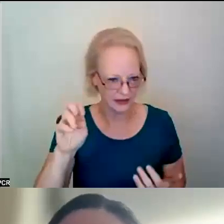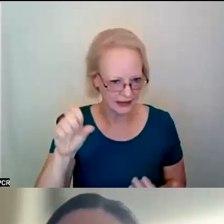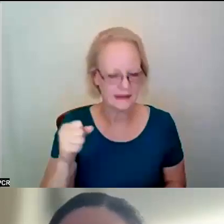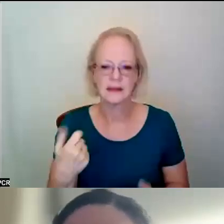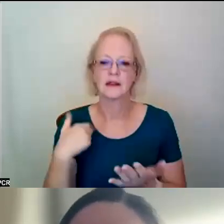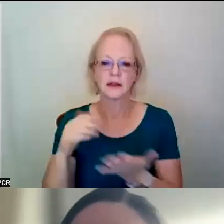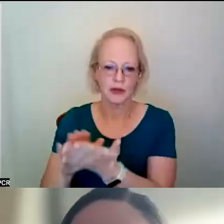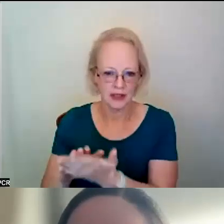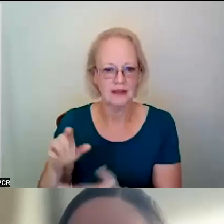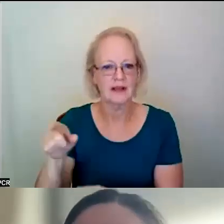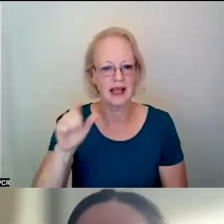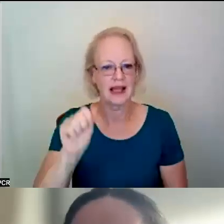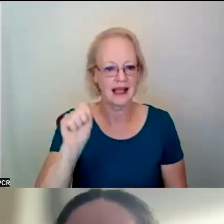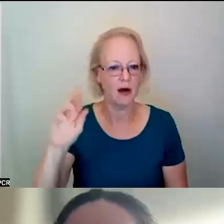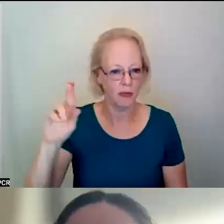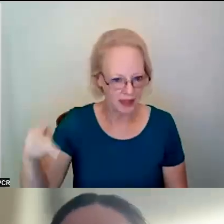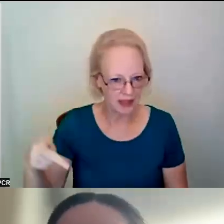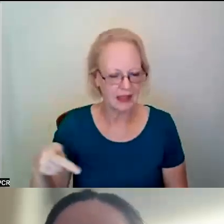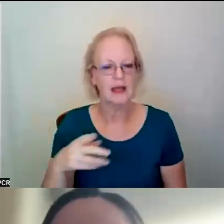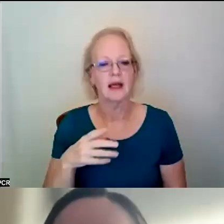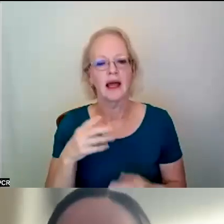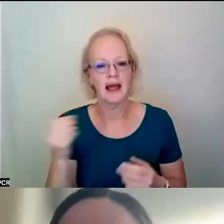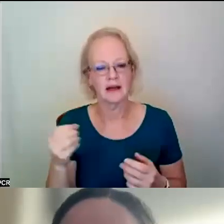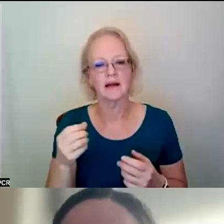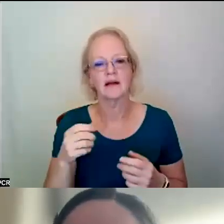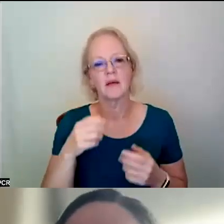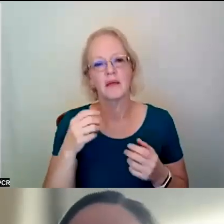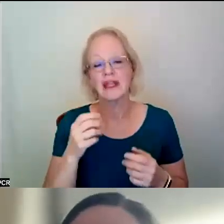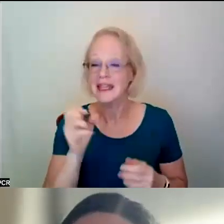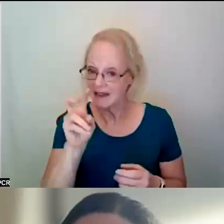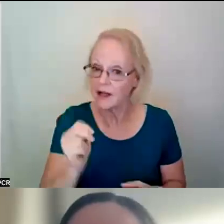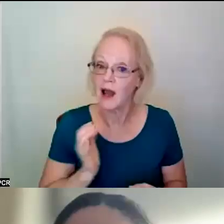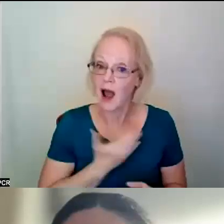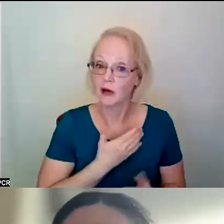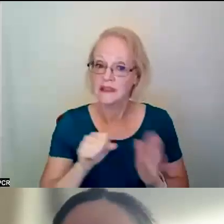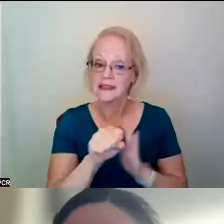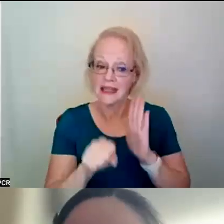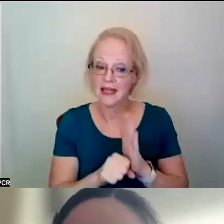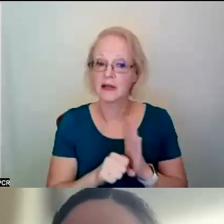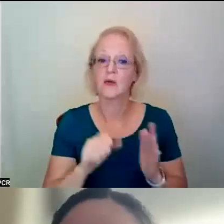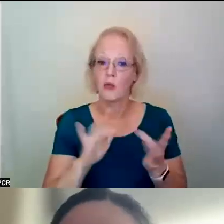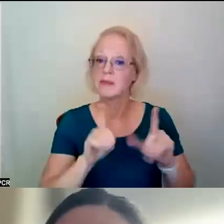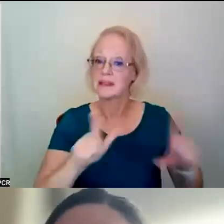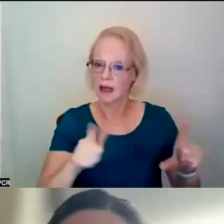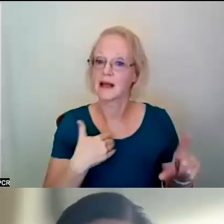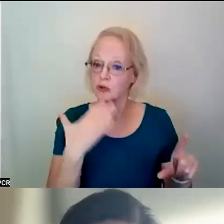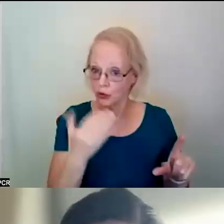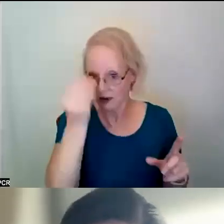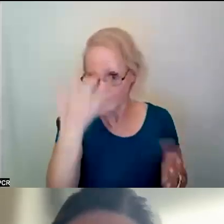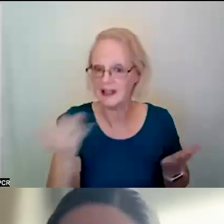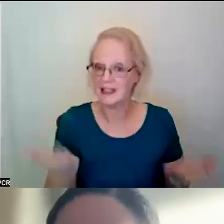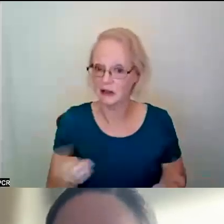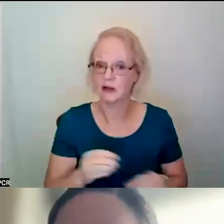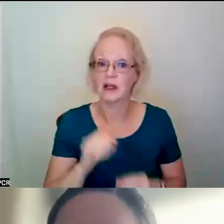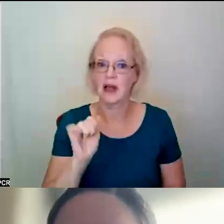obviously, and a lot of other, even our state website has a lot of great information here in Iowa. But to